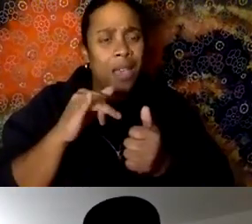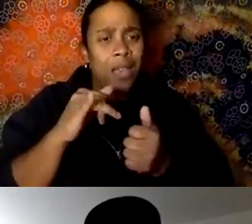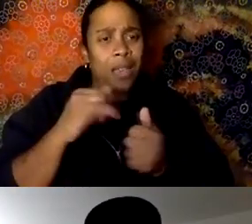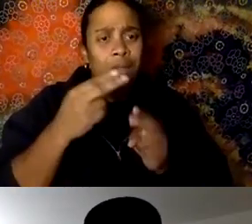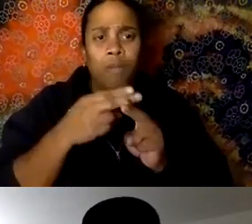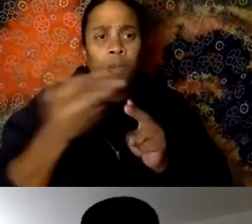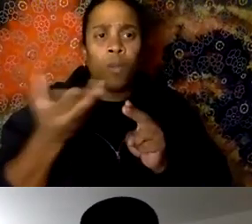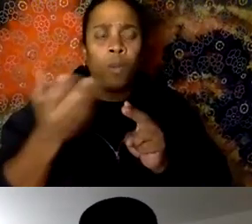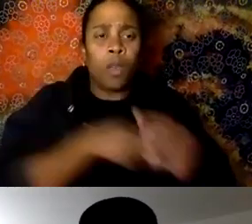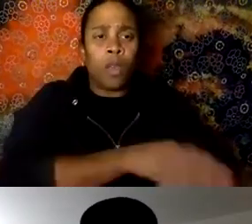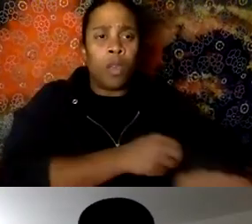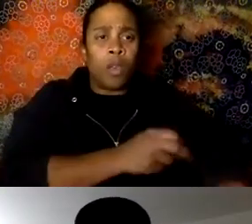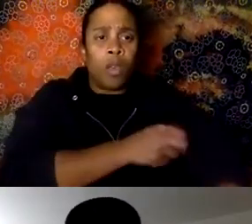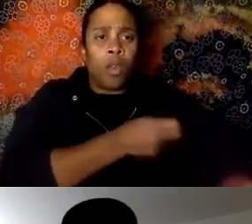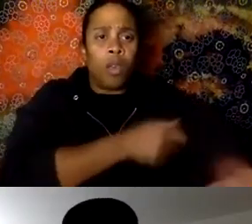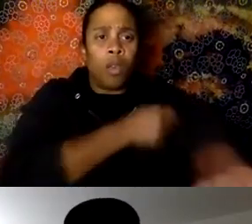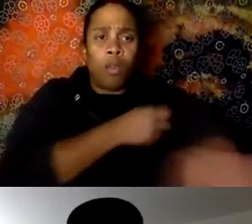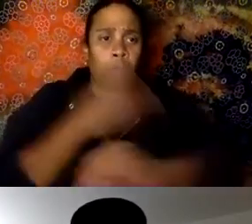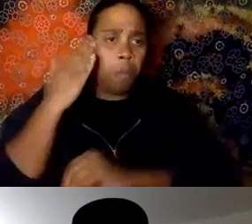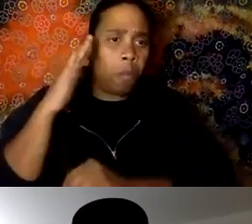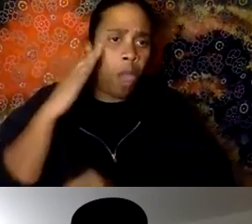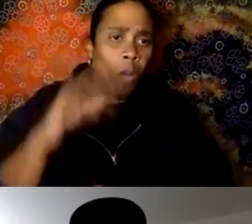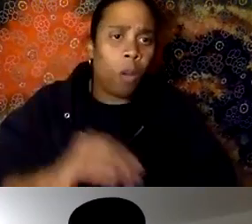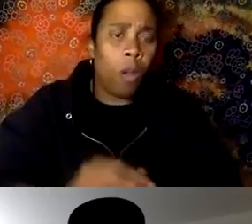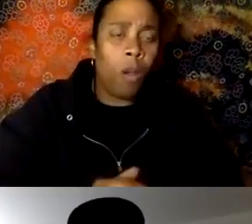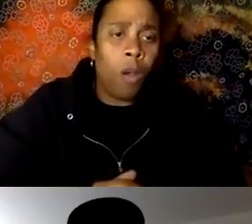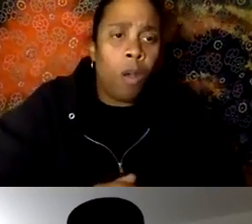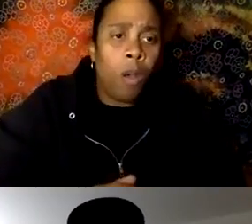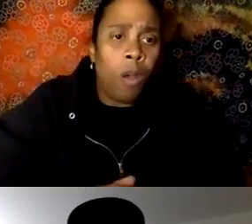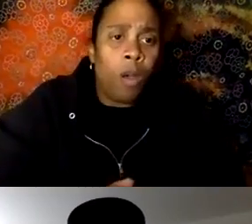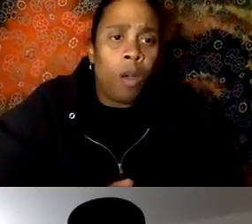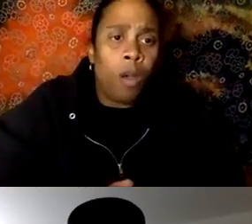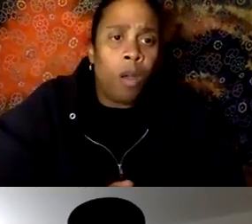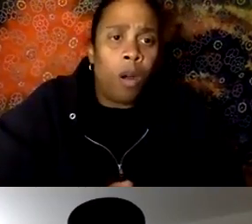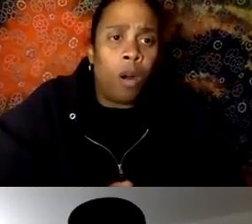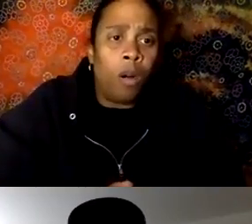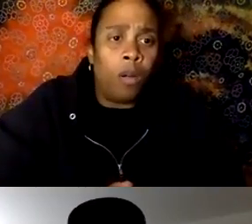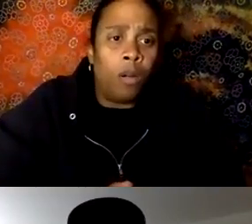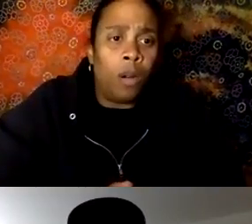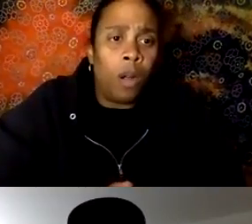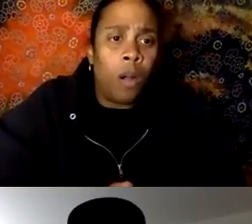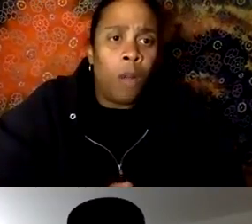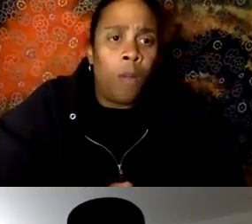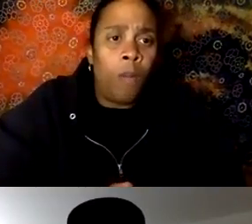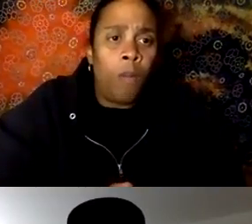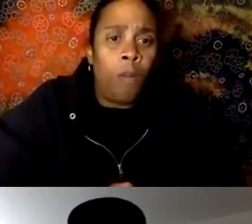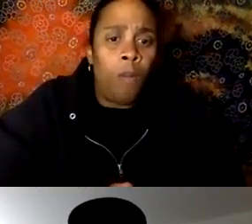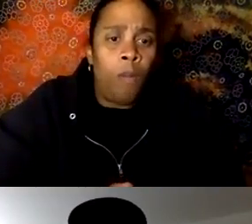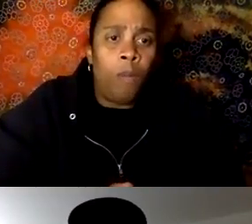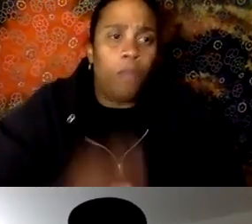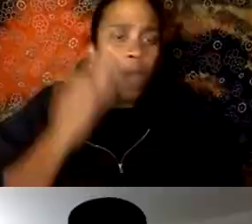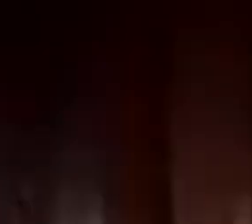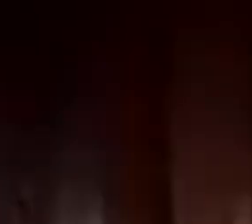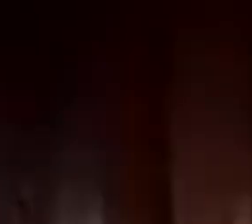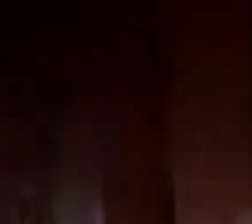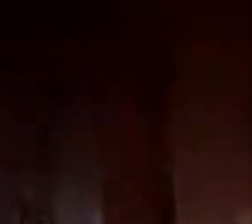I don't know. I know the name of those. I recognize the pattern, but I can't think of the name.